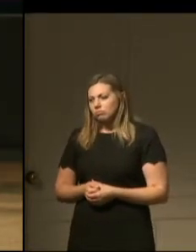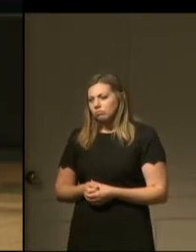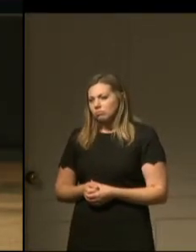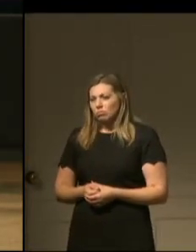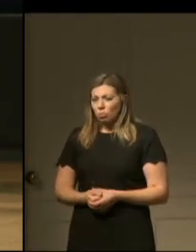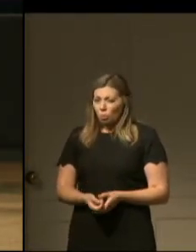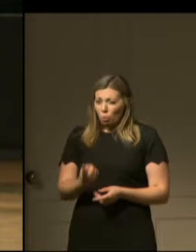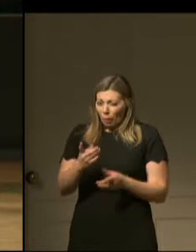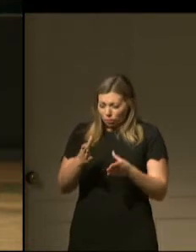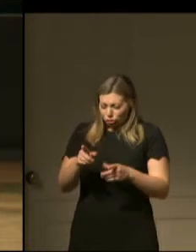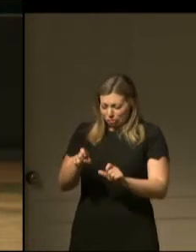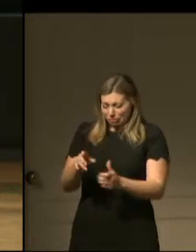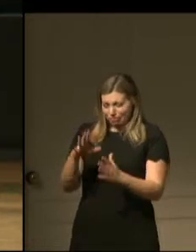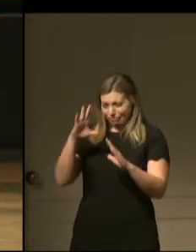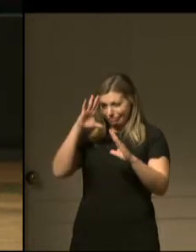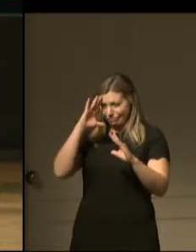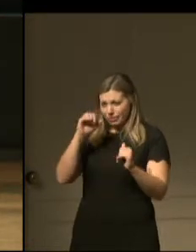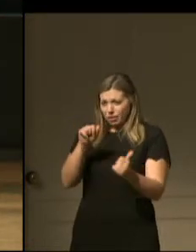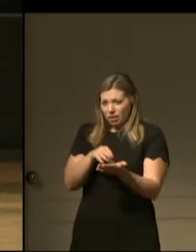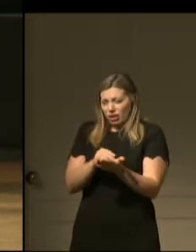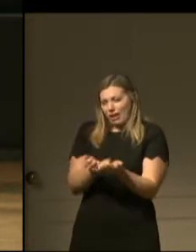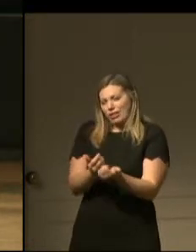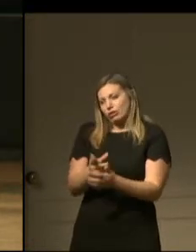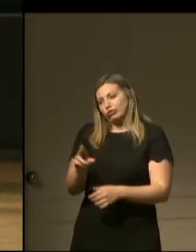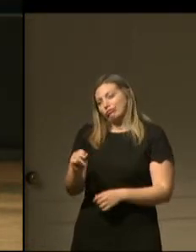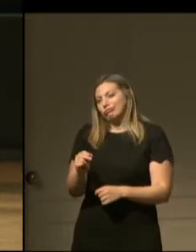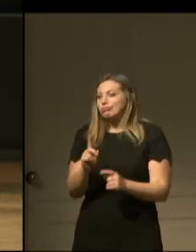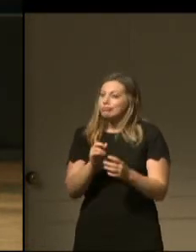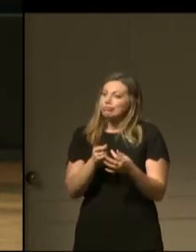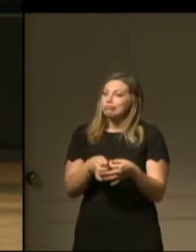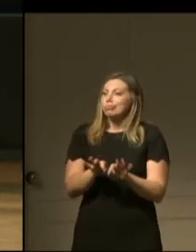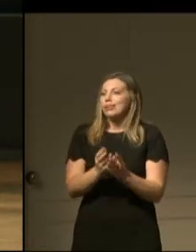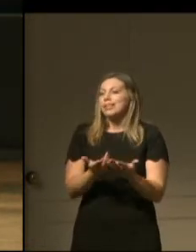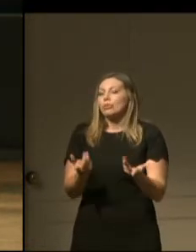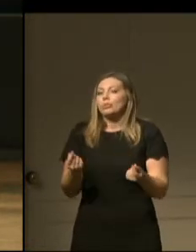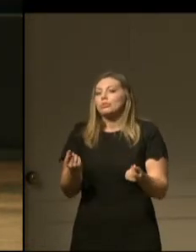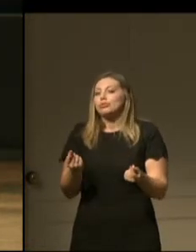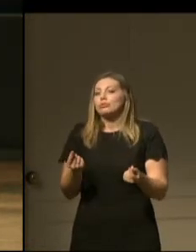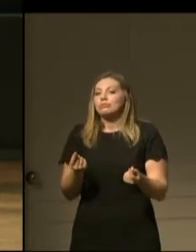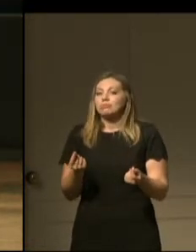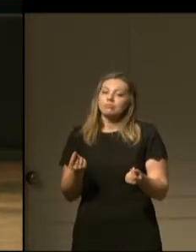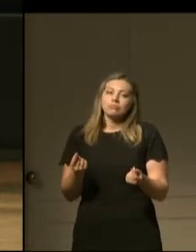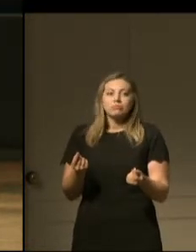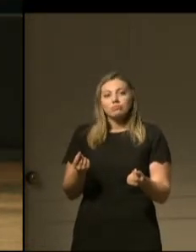no one person should be expected to learn everything. So what's important is to kind of just like